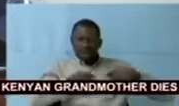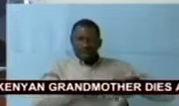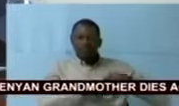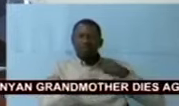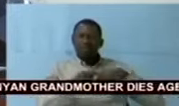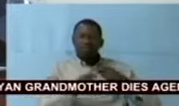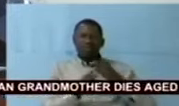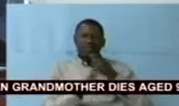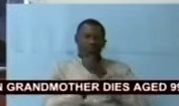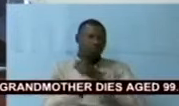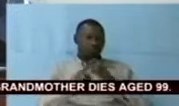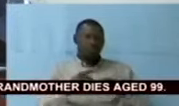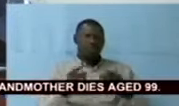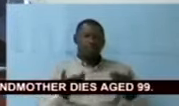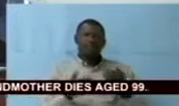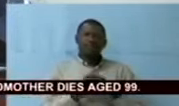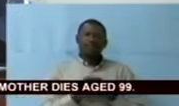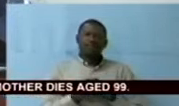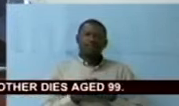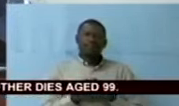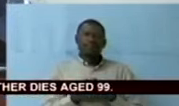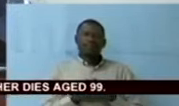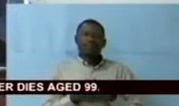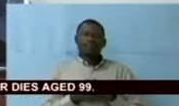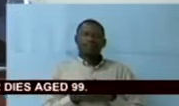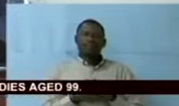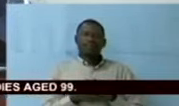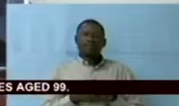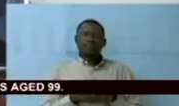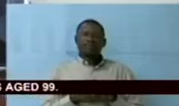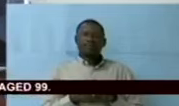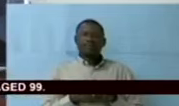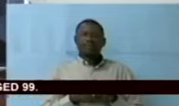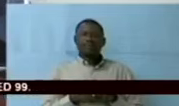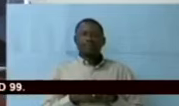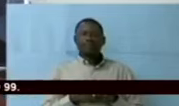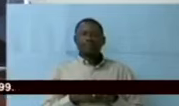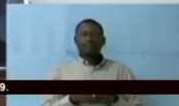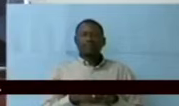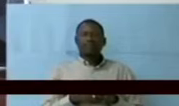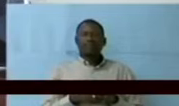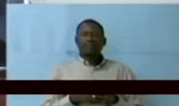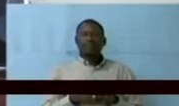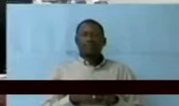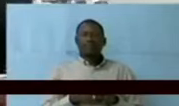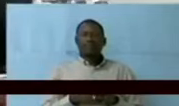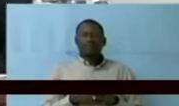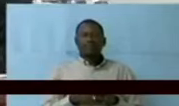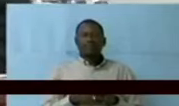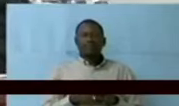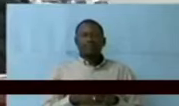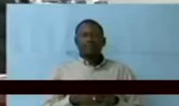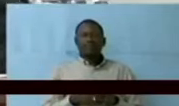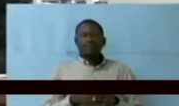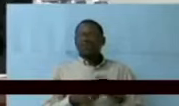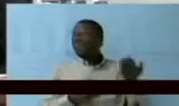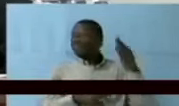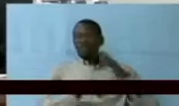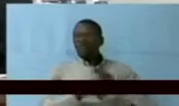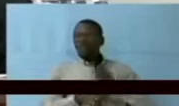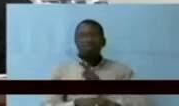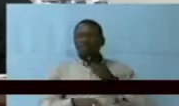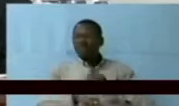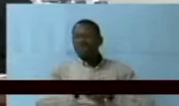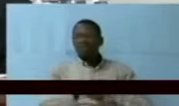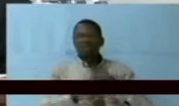dundi lebang government interlocutory appeal pour ka ko nyin ka senga njube. There's no time then for